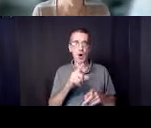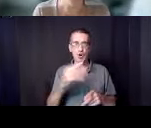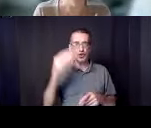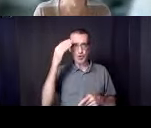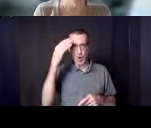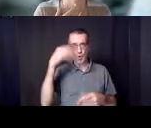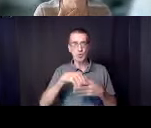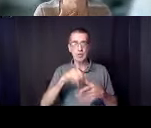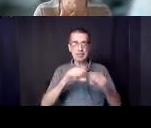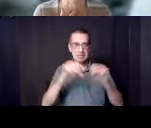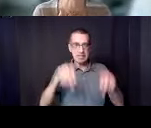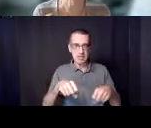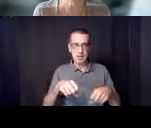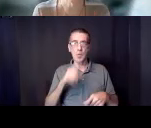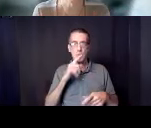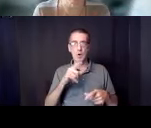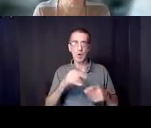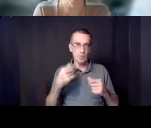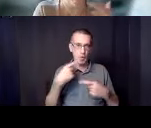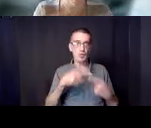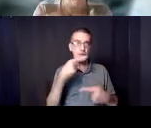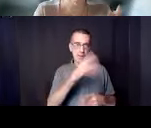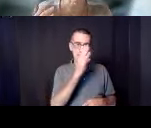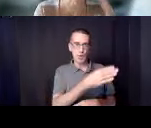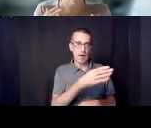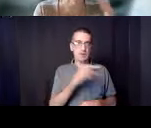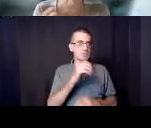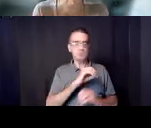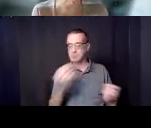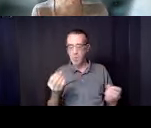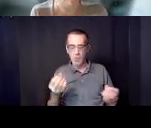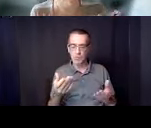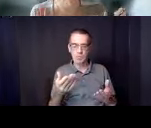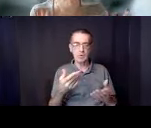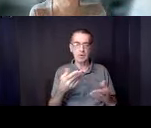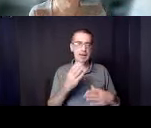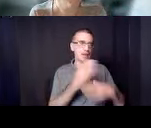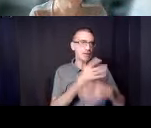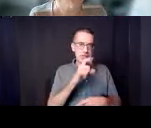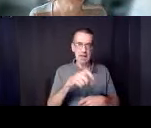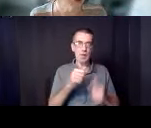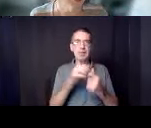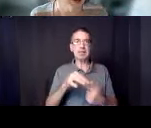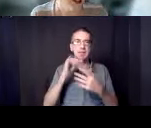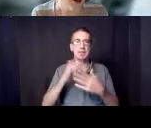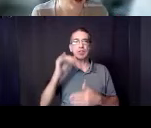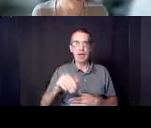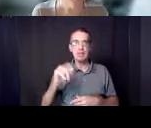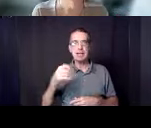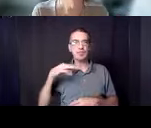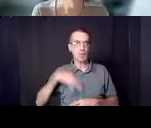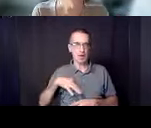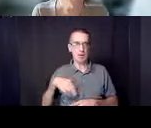to the system, it's going to flow to them directly. There's not kind of any intervention that's needed, with the exception of the child tax